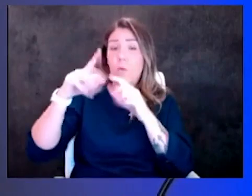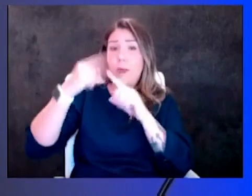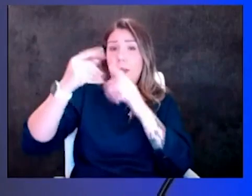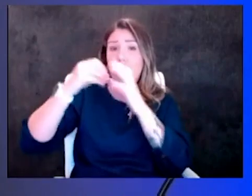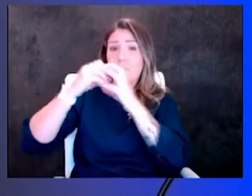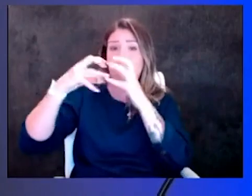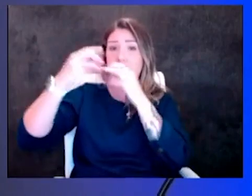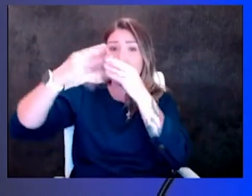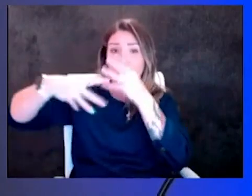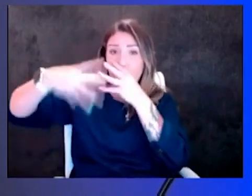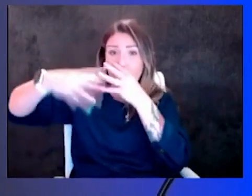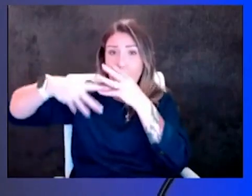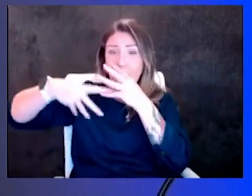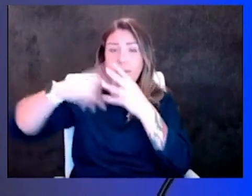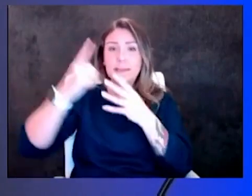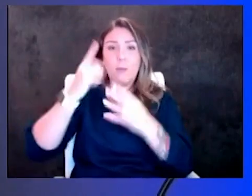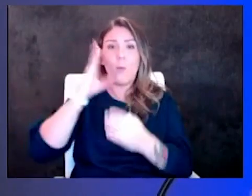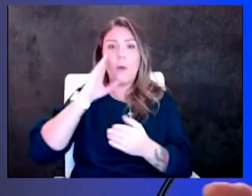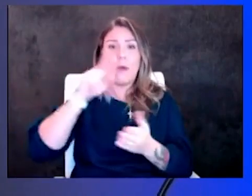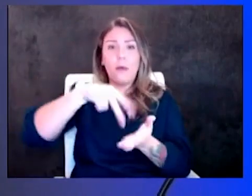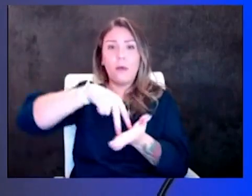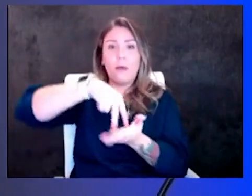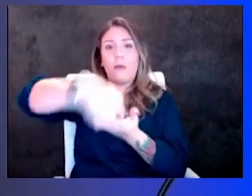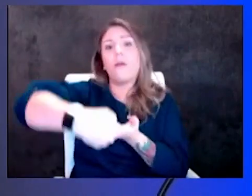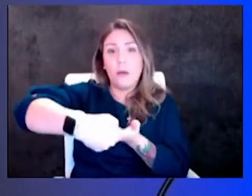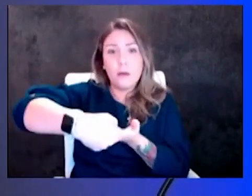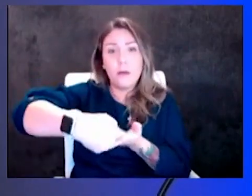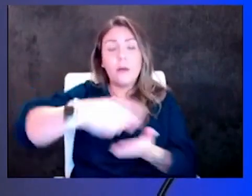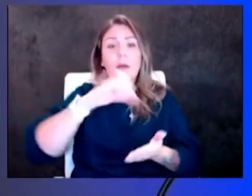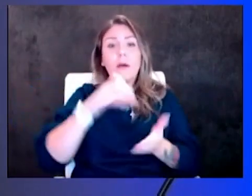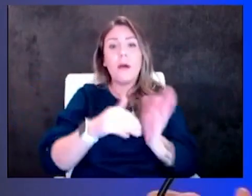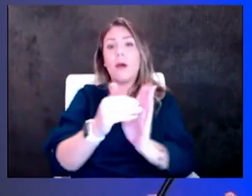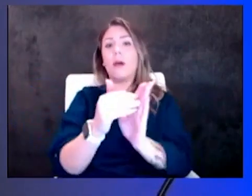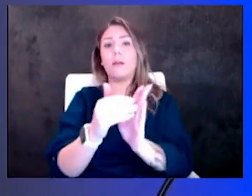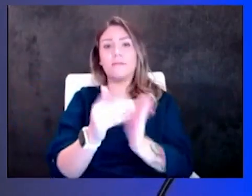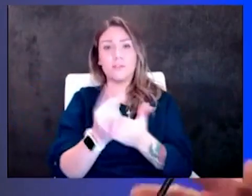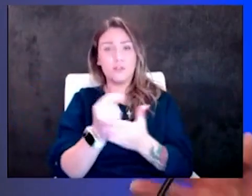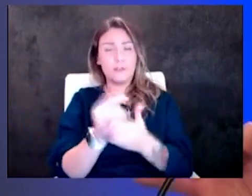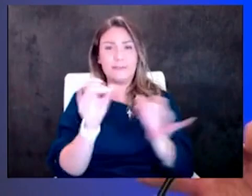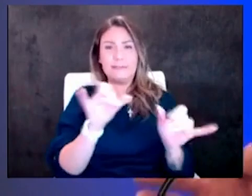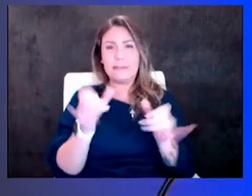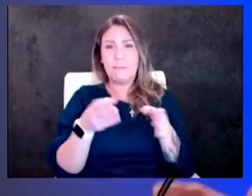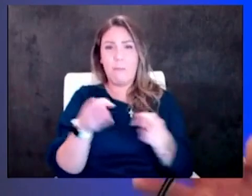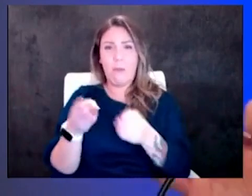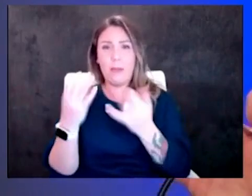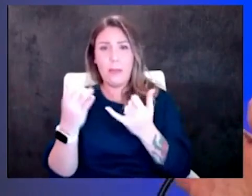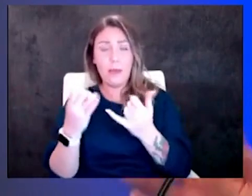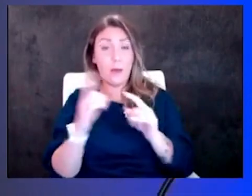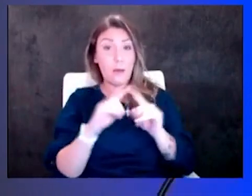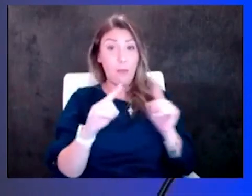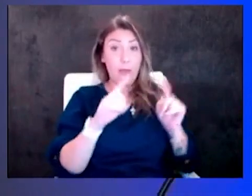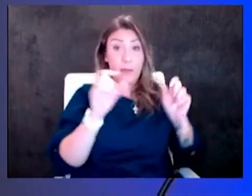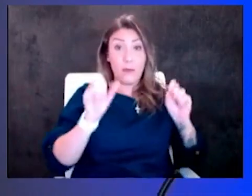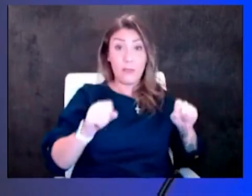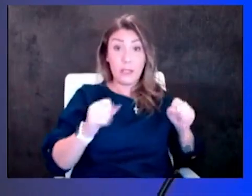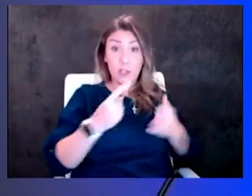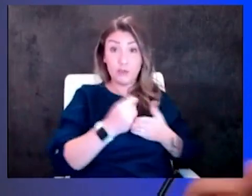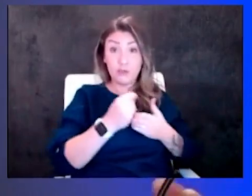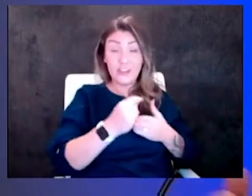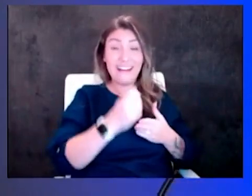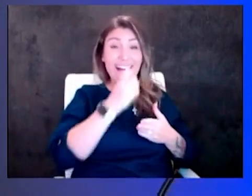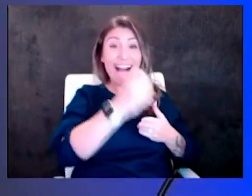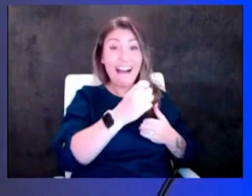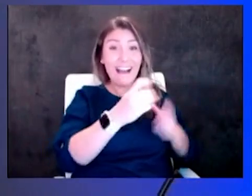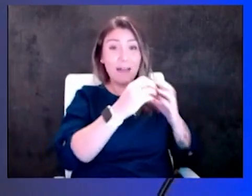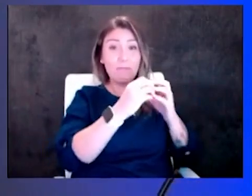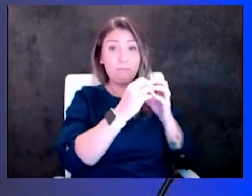ground. And we have always been treating those, often with the same methods that we use now. But our ability to treat the unruptured aneurysm, the one that